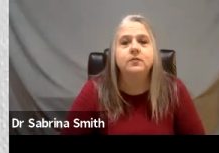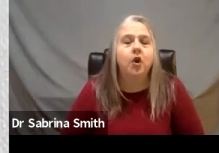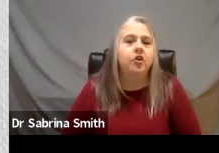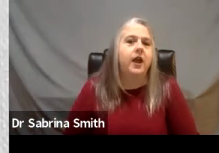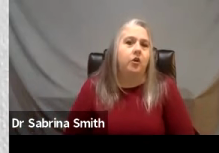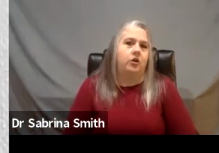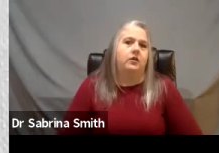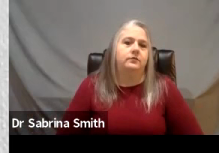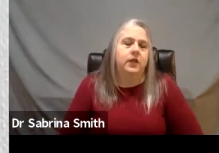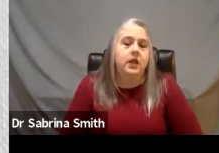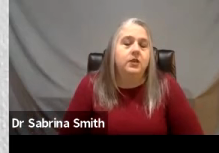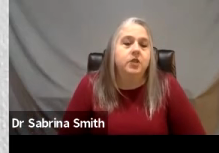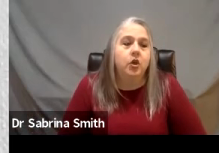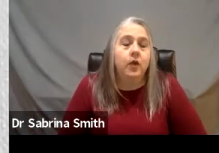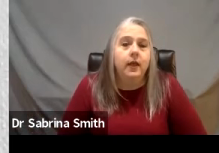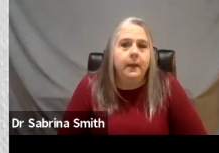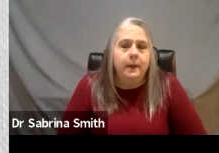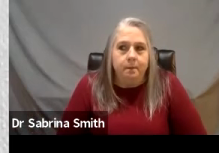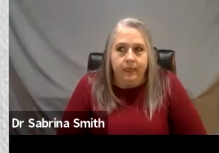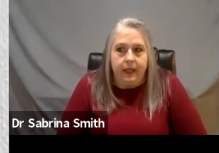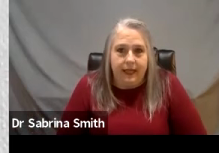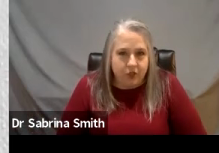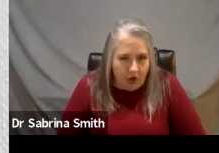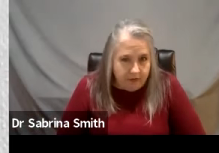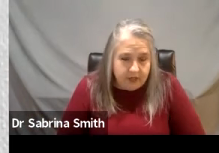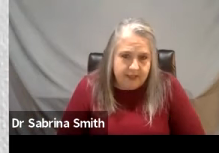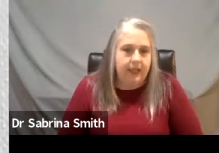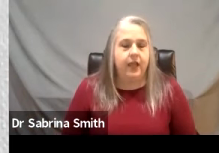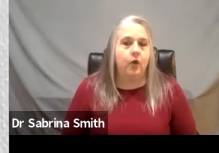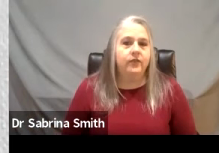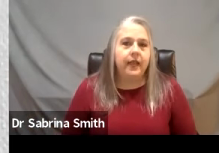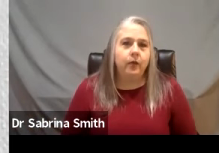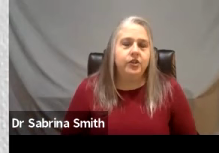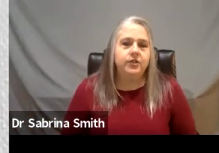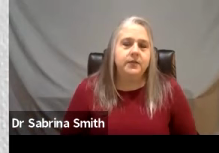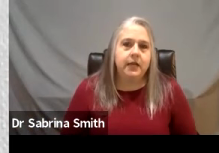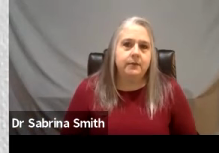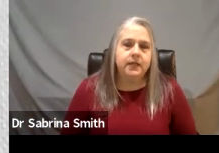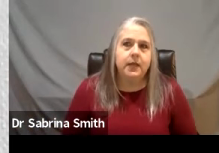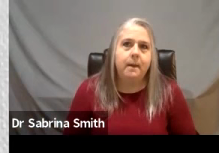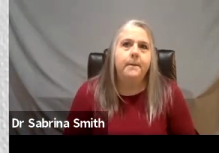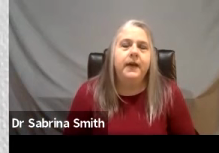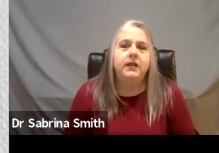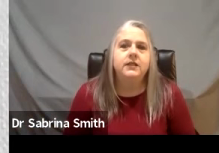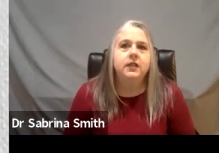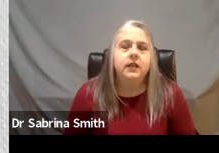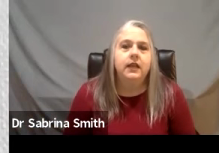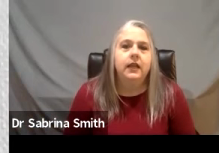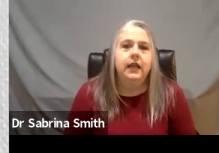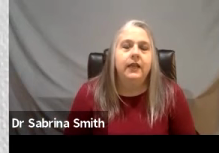Work smarter, not harder. So it's hard for us to let go of the language sometimes,